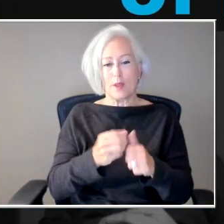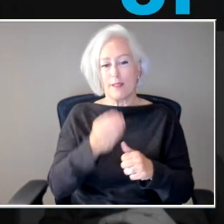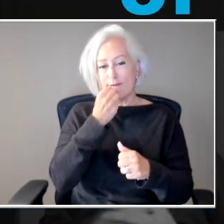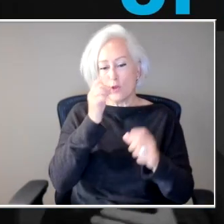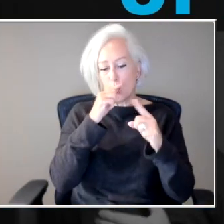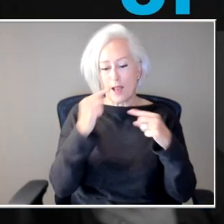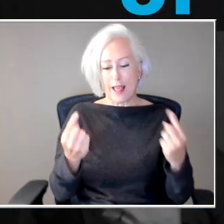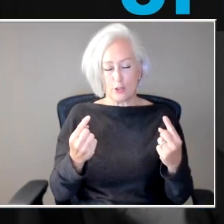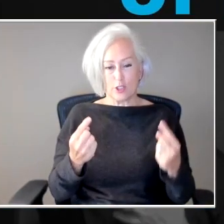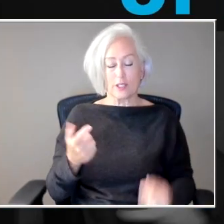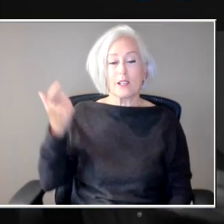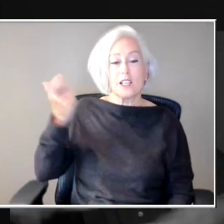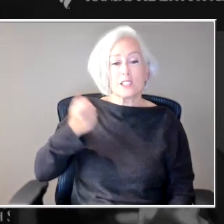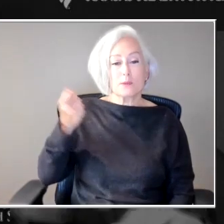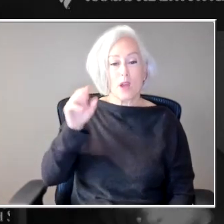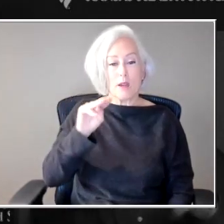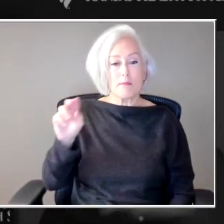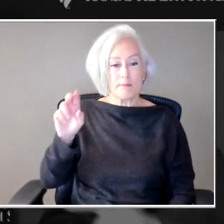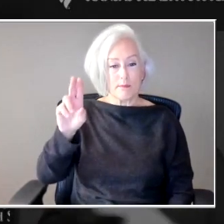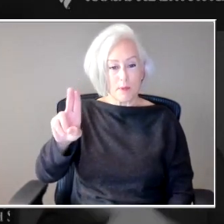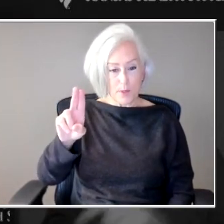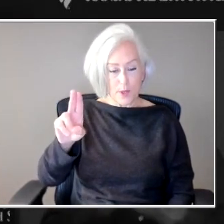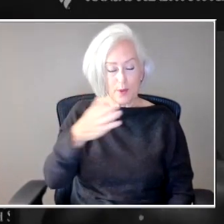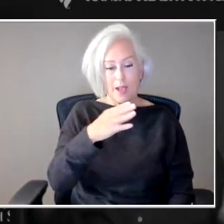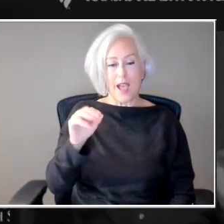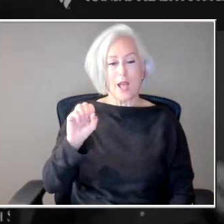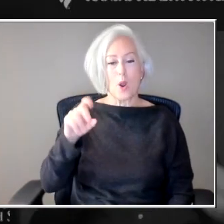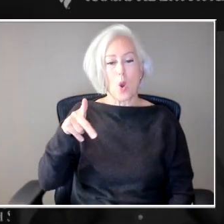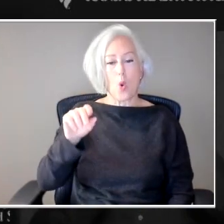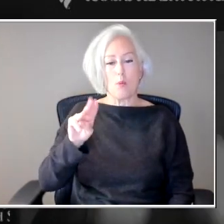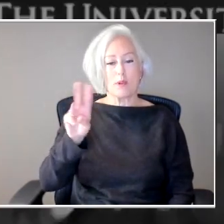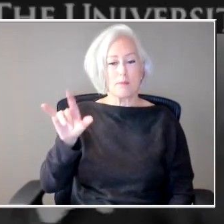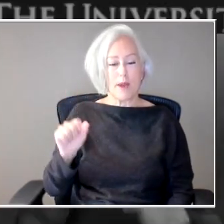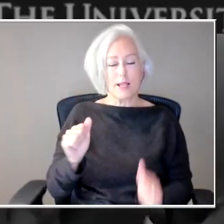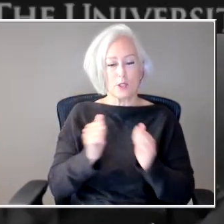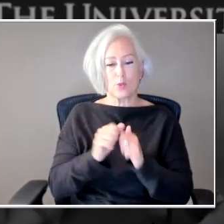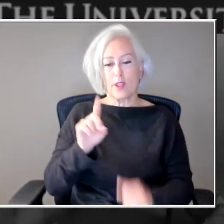Subscribe to our Morning Medical Update and Open Mics with Dr. Stites